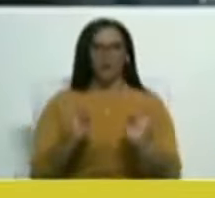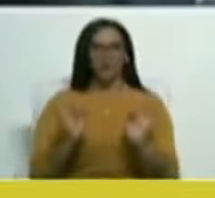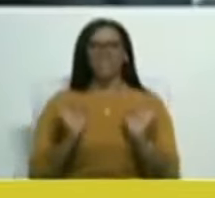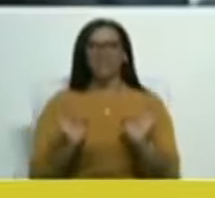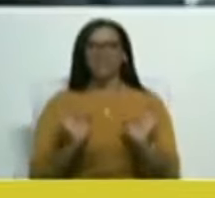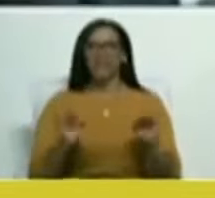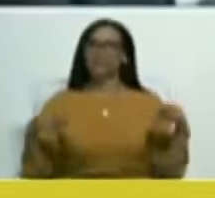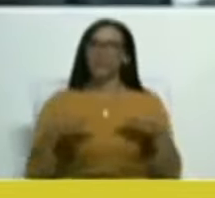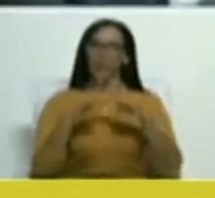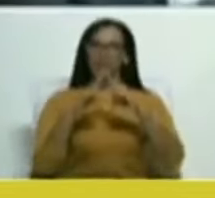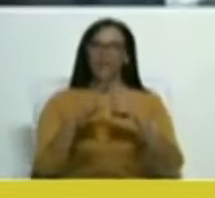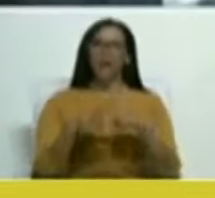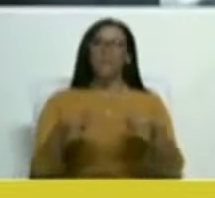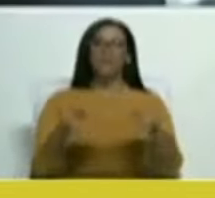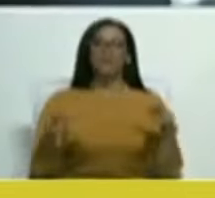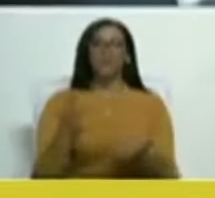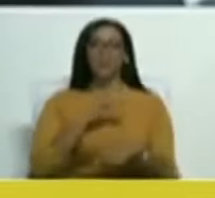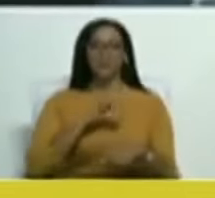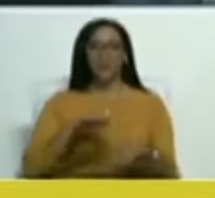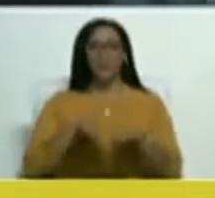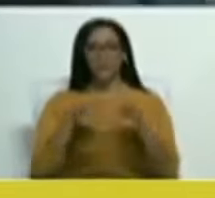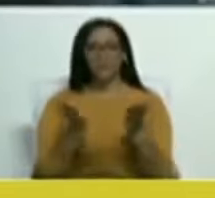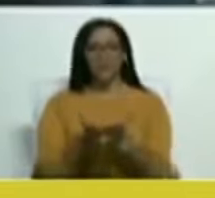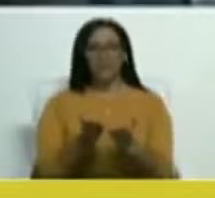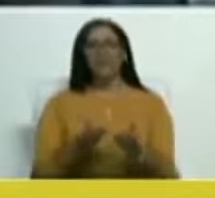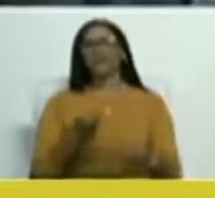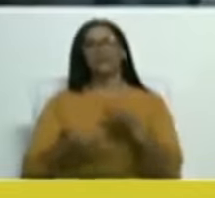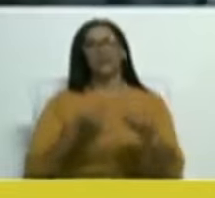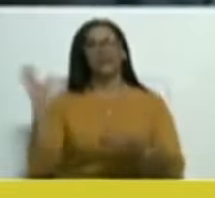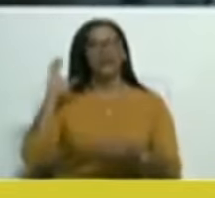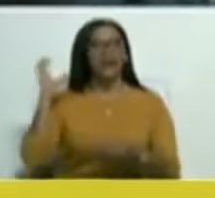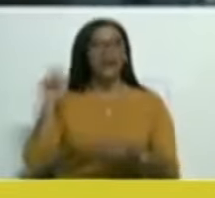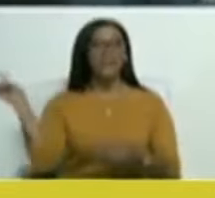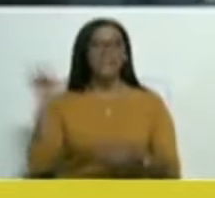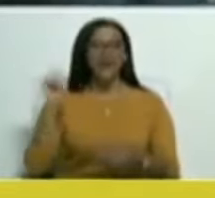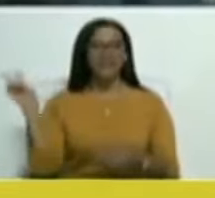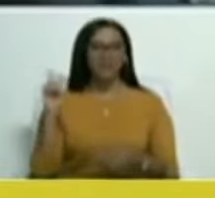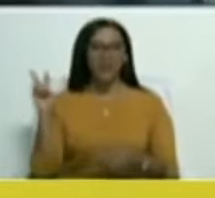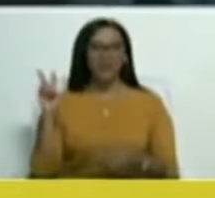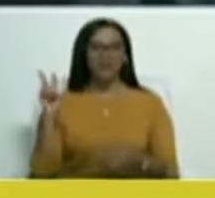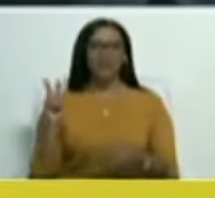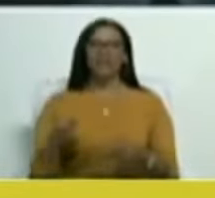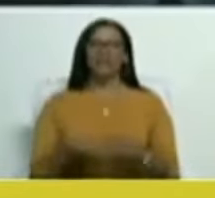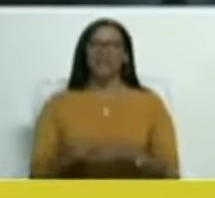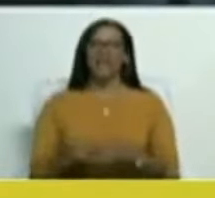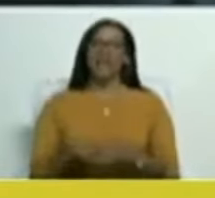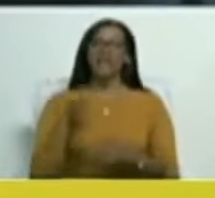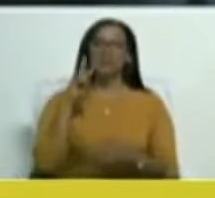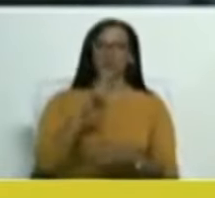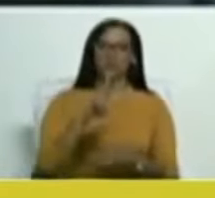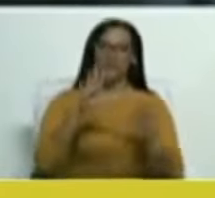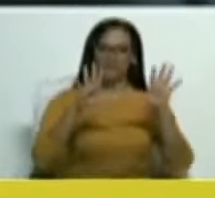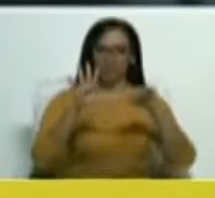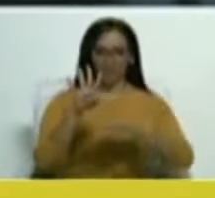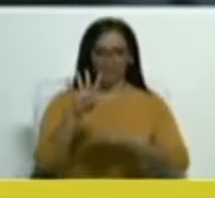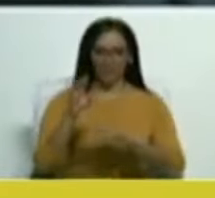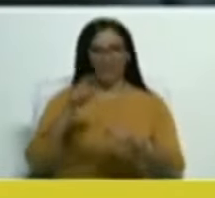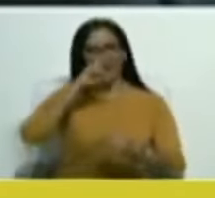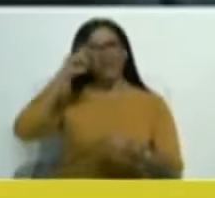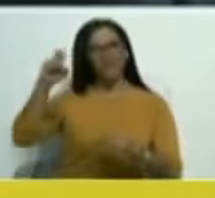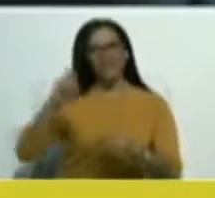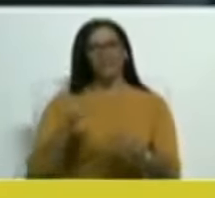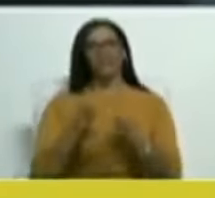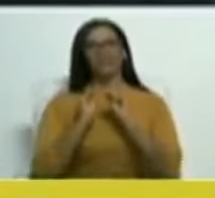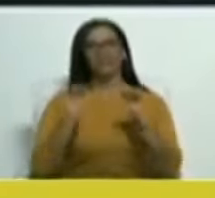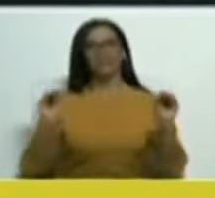we greet in a special way this encounter for an alternative social in the worldwide that took place